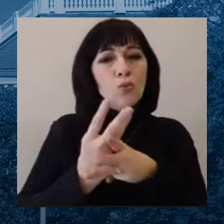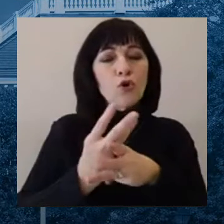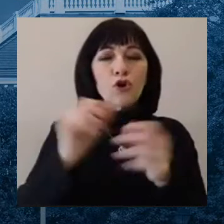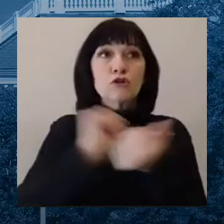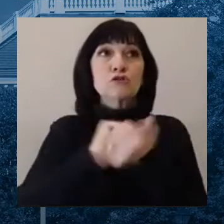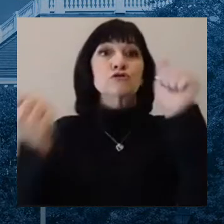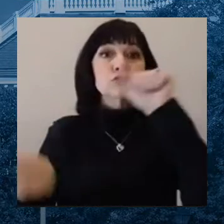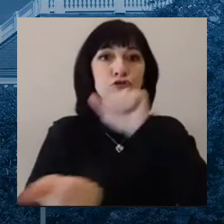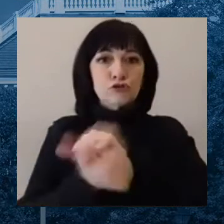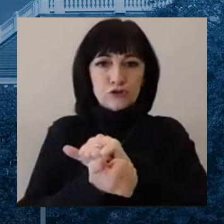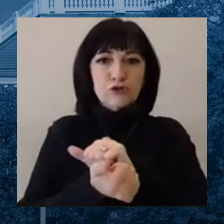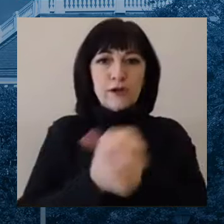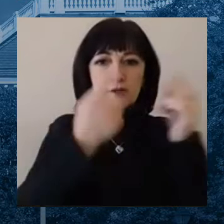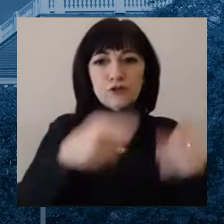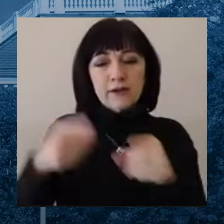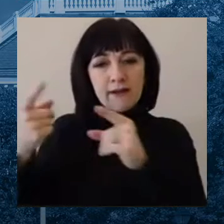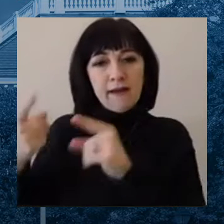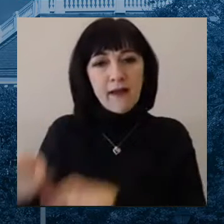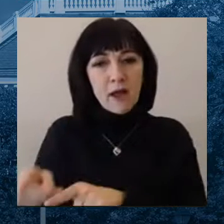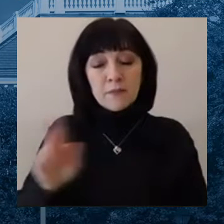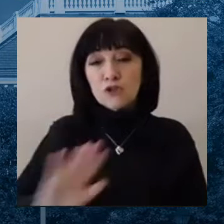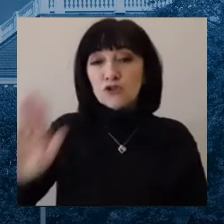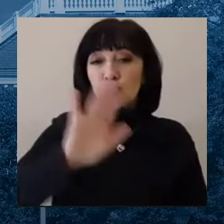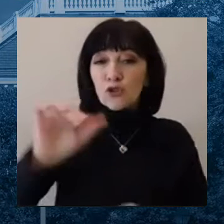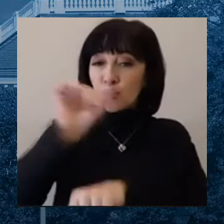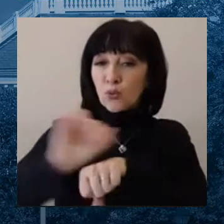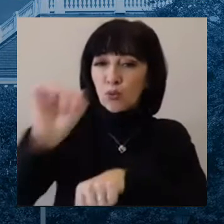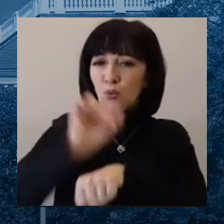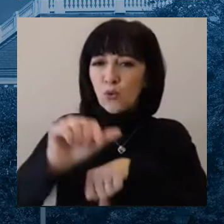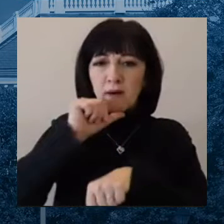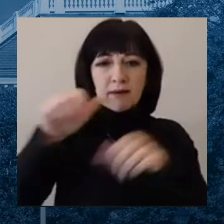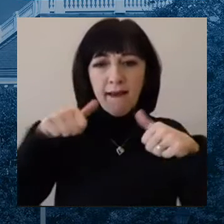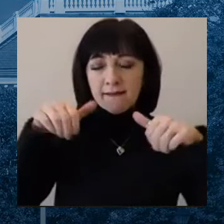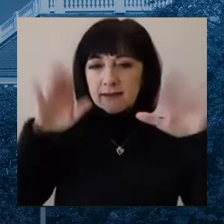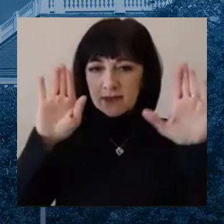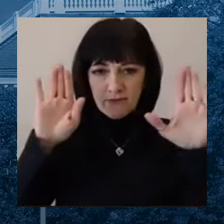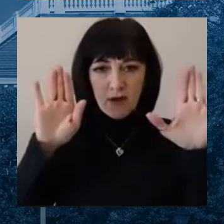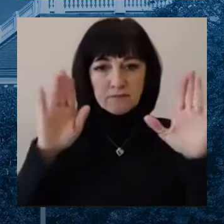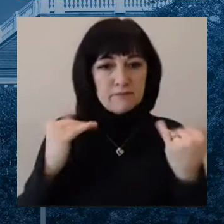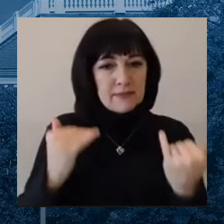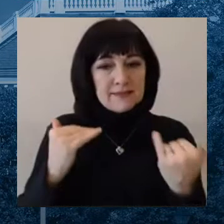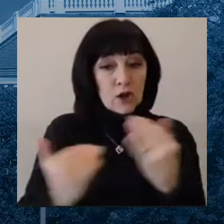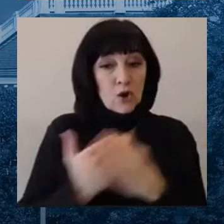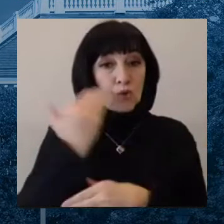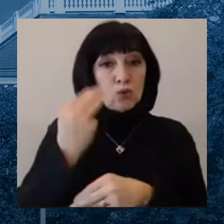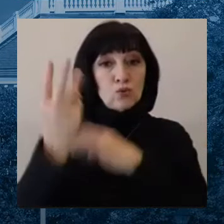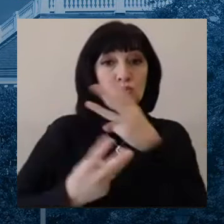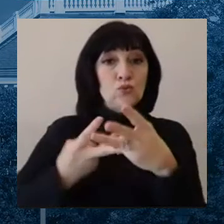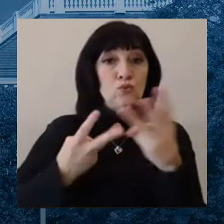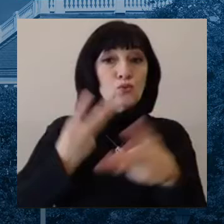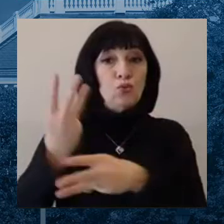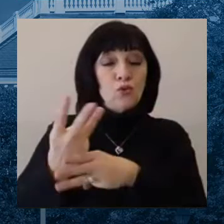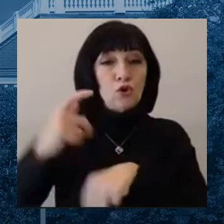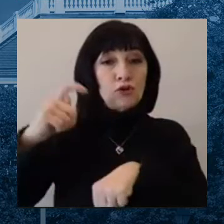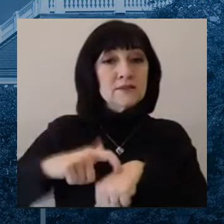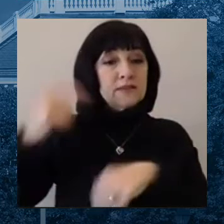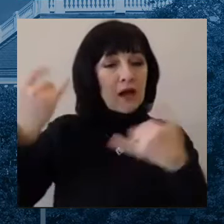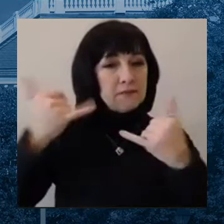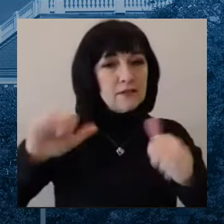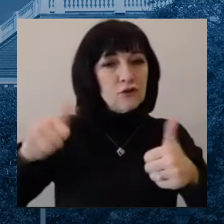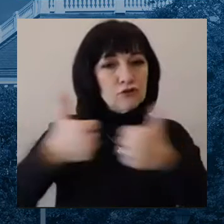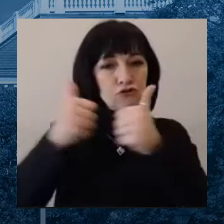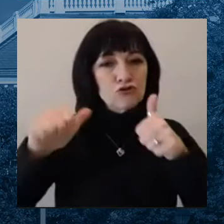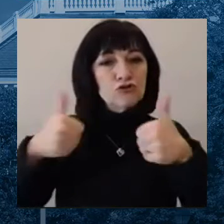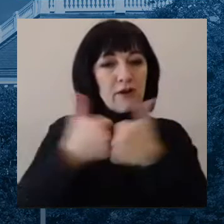today their untiring energies in the new age of countless challenges, African American sororities